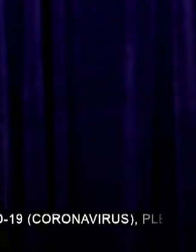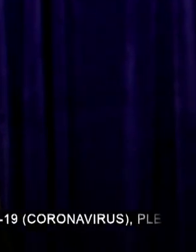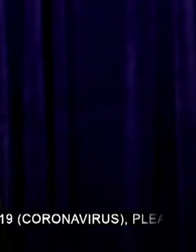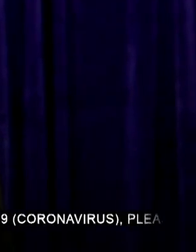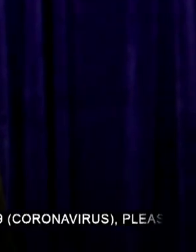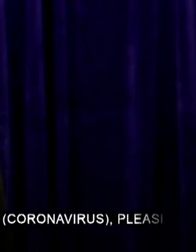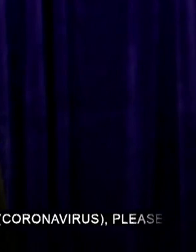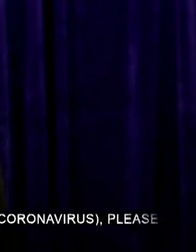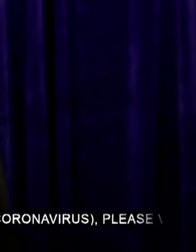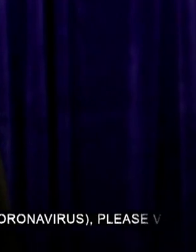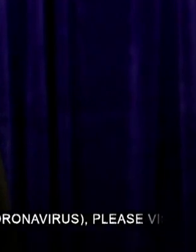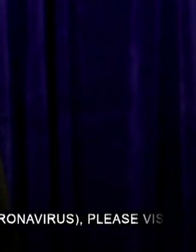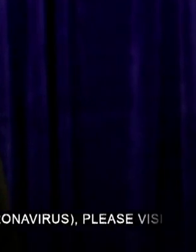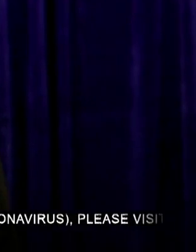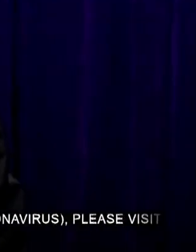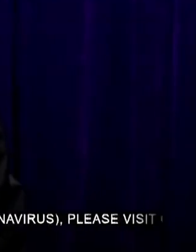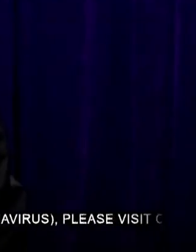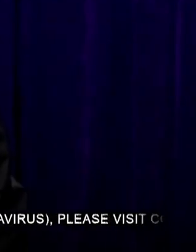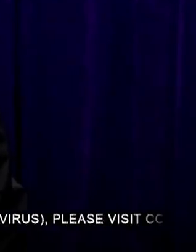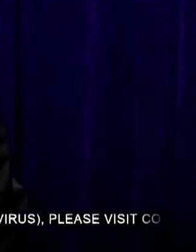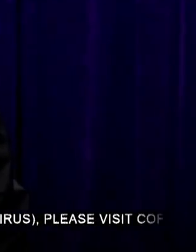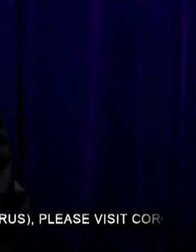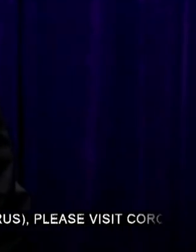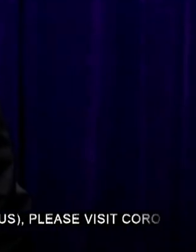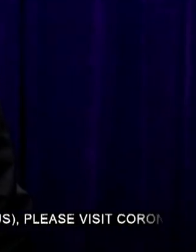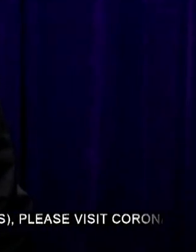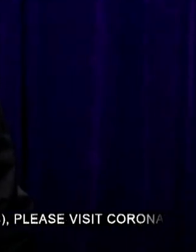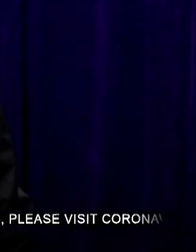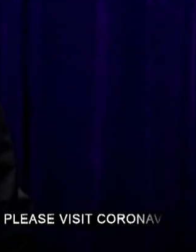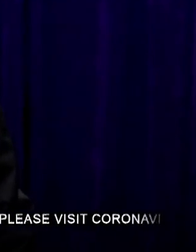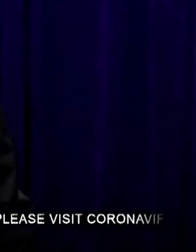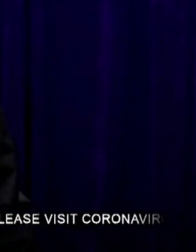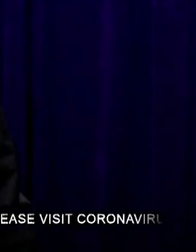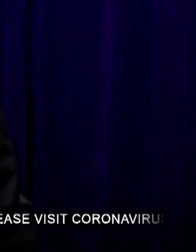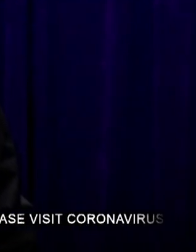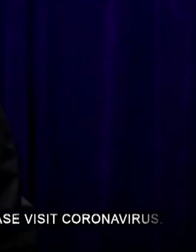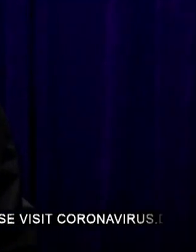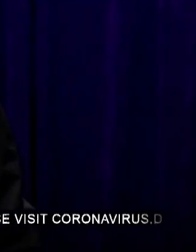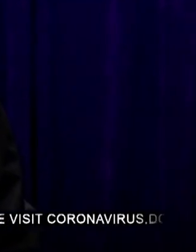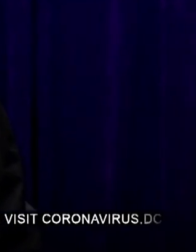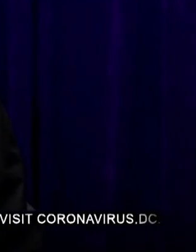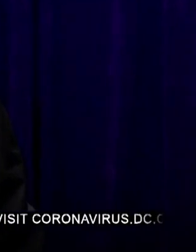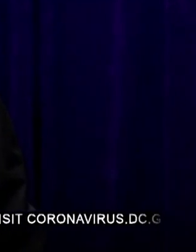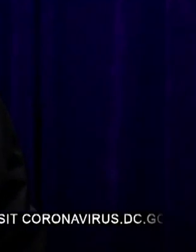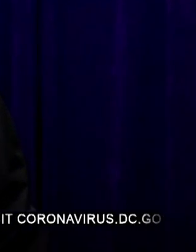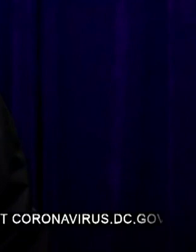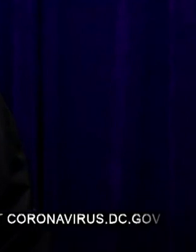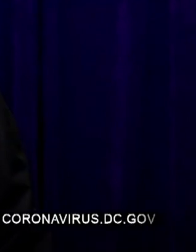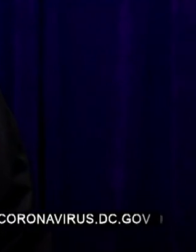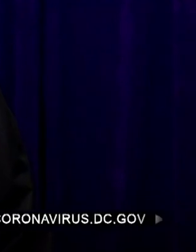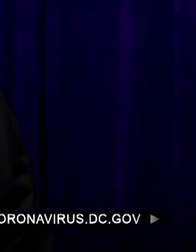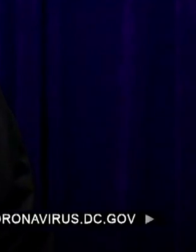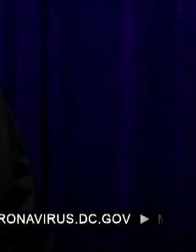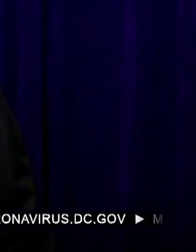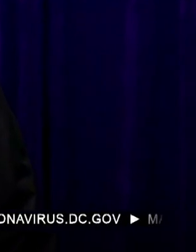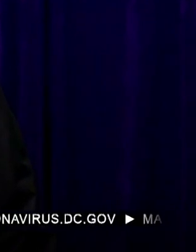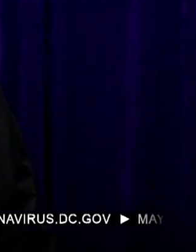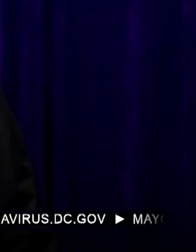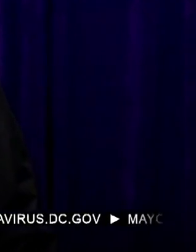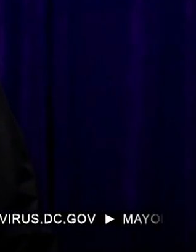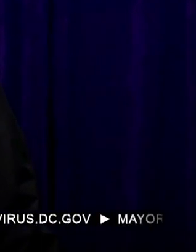injury relief related to the coronavirus. While we continue responding and mitigating the spread of the coronavirus, Mayor Bowser is launching our